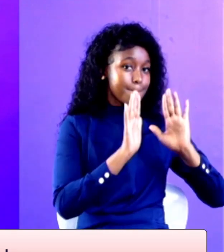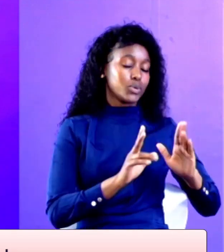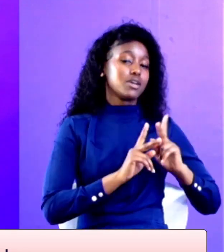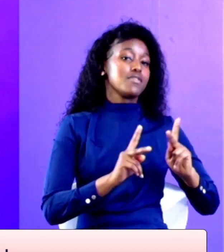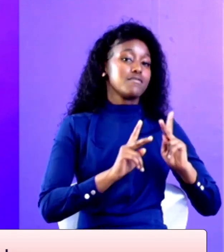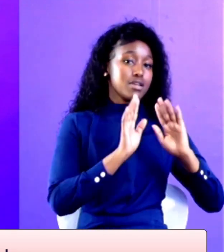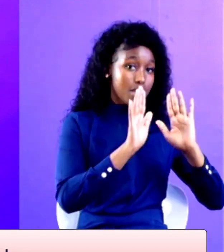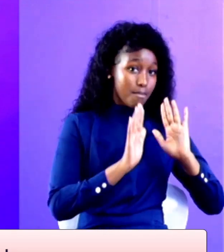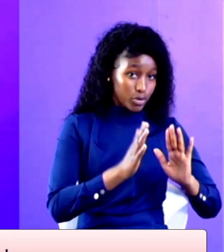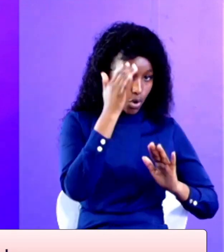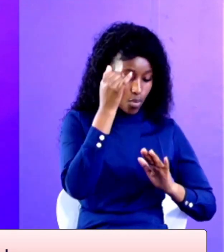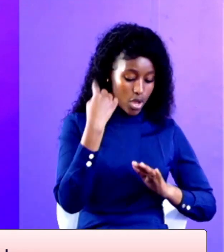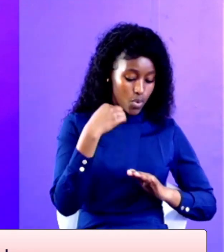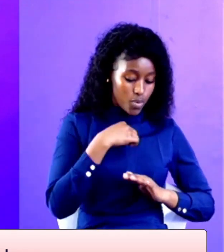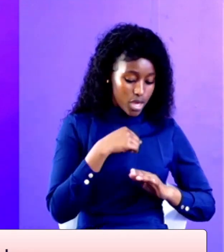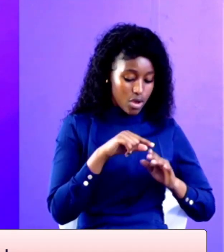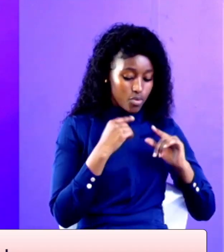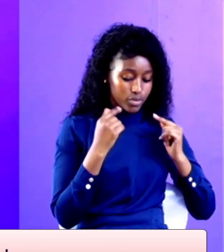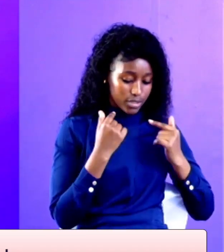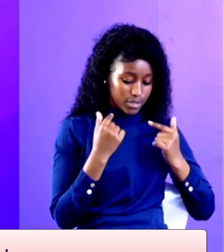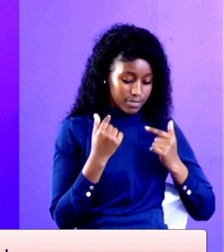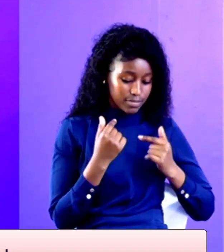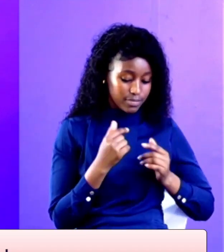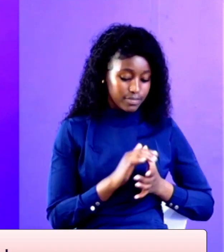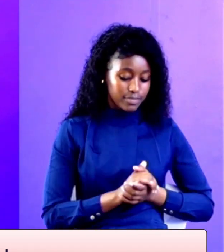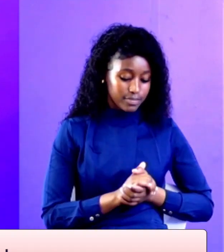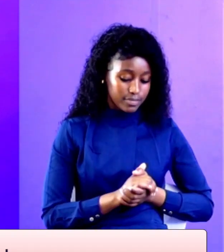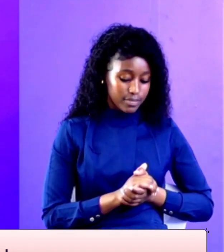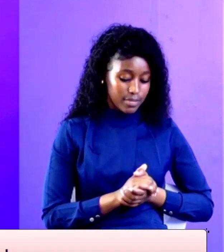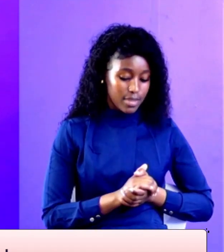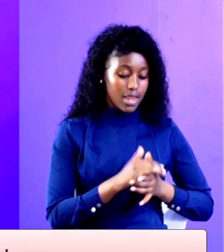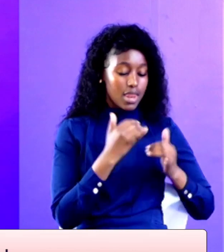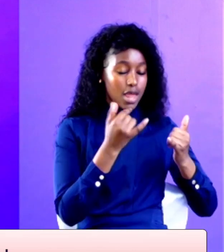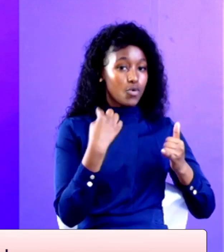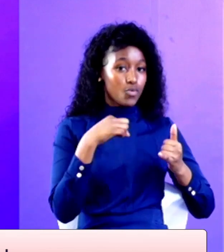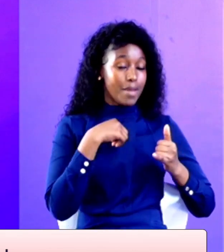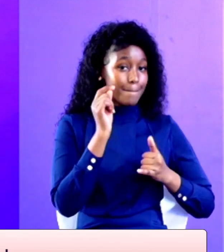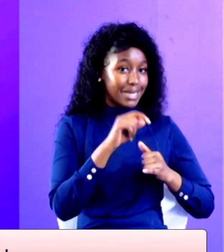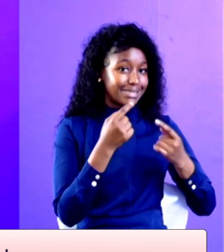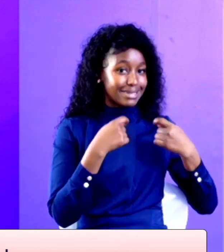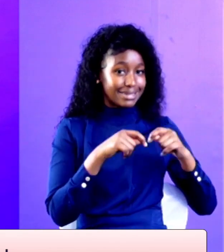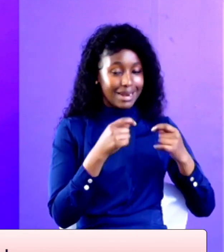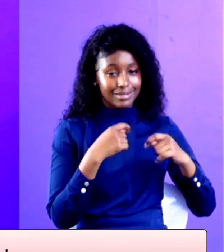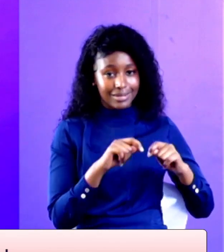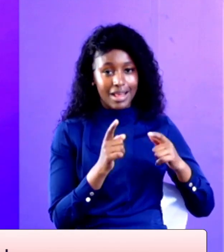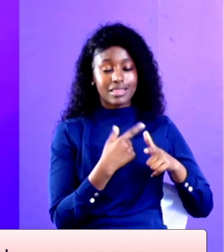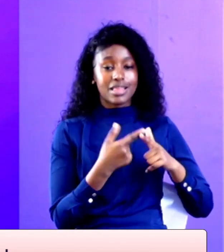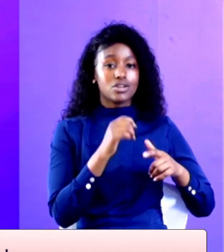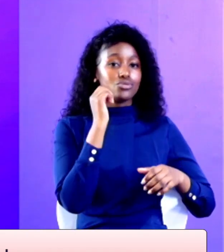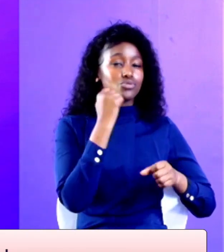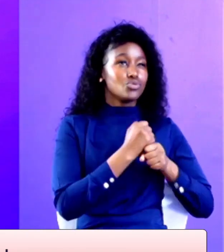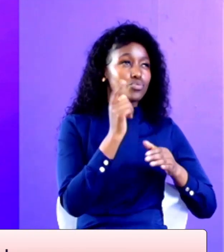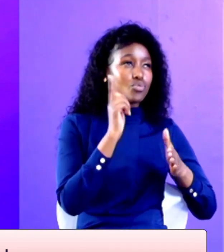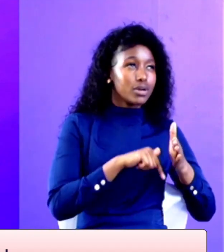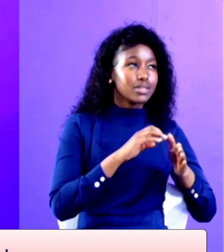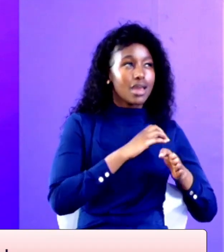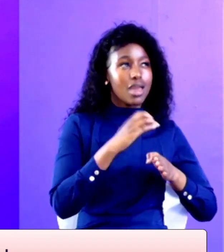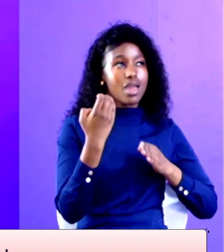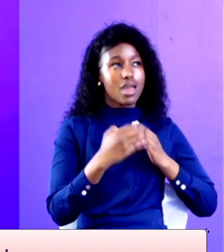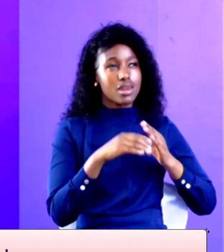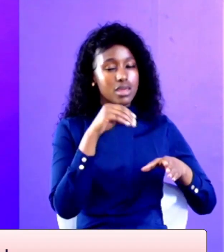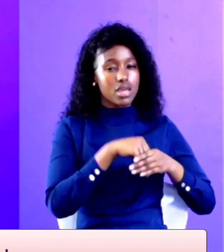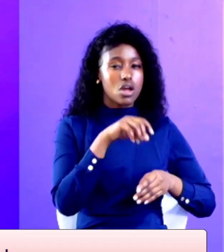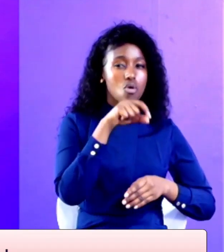we are hosting. We should at least try. If it is bad, let's end there at the quarterfinals or